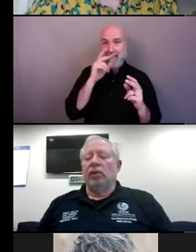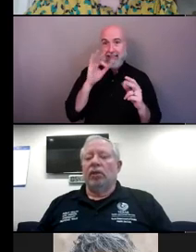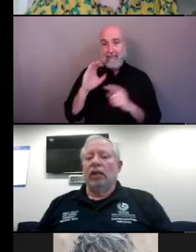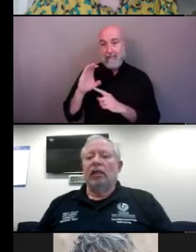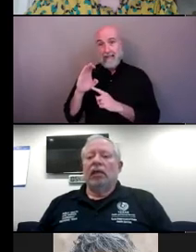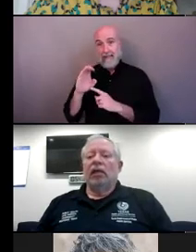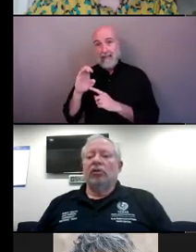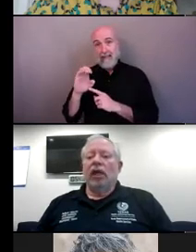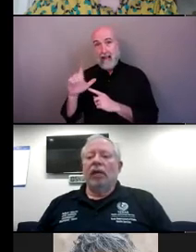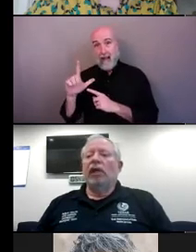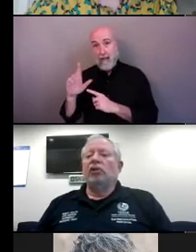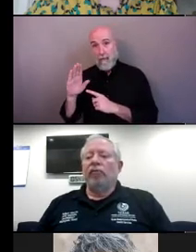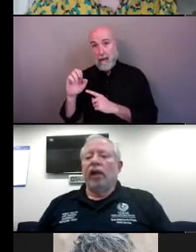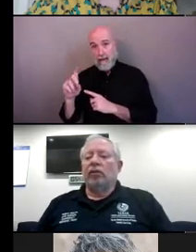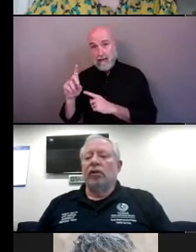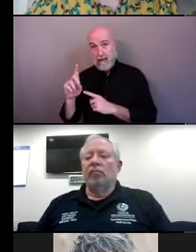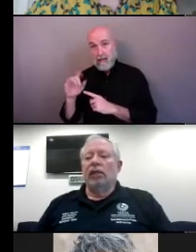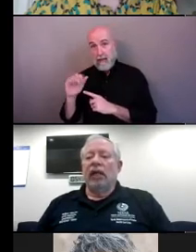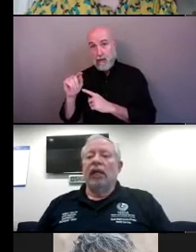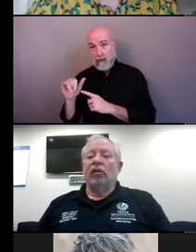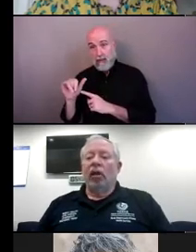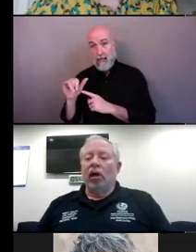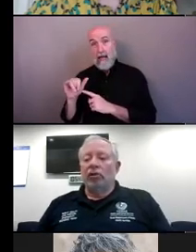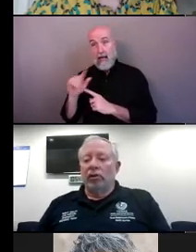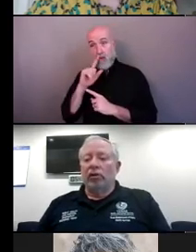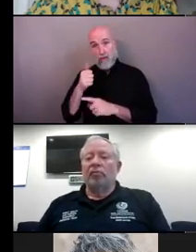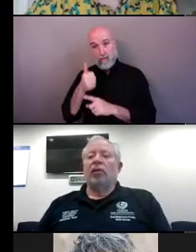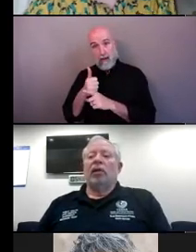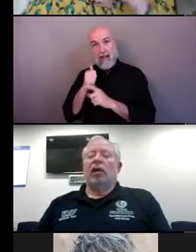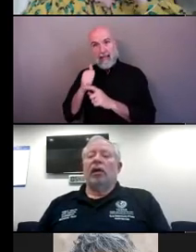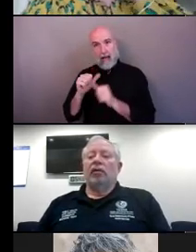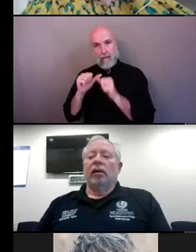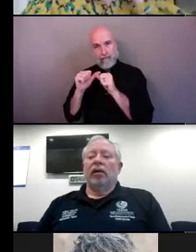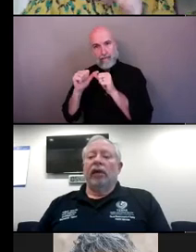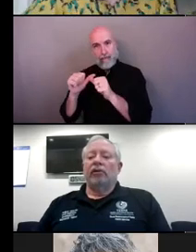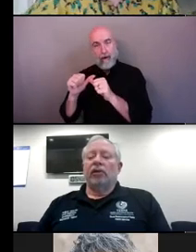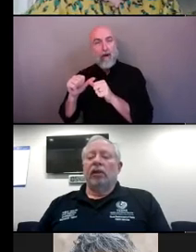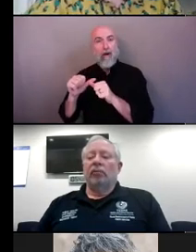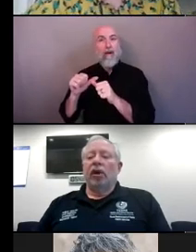cell-based immunity is a major factor in maintaining long-term